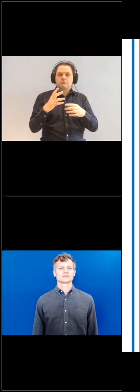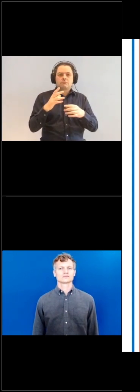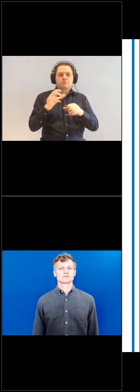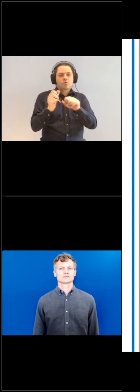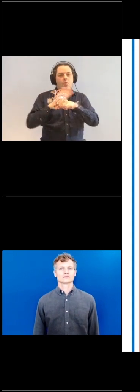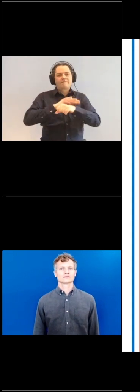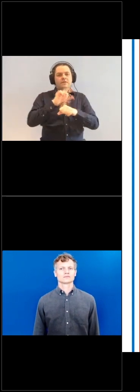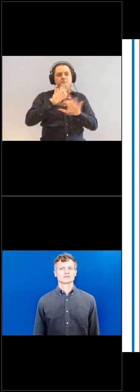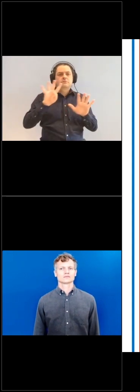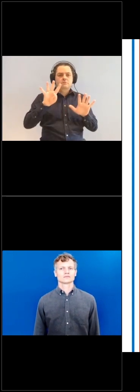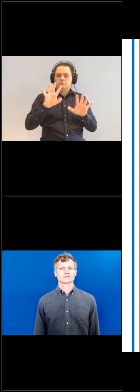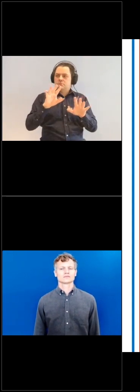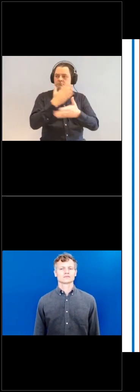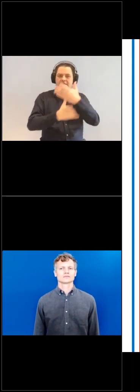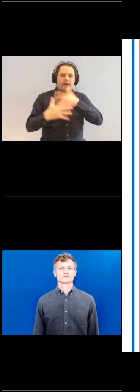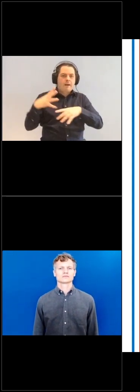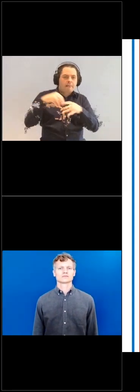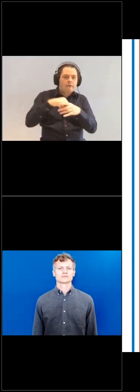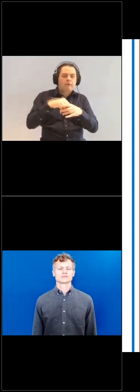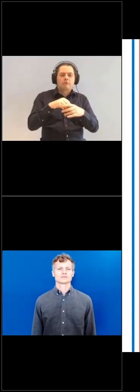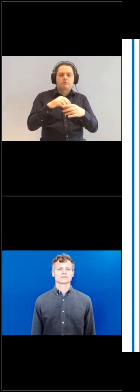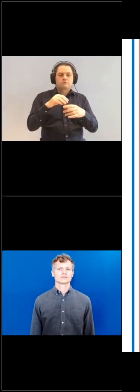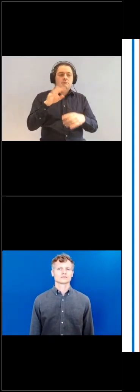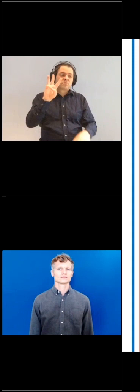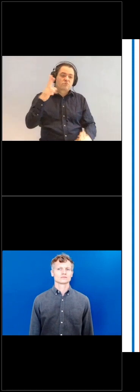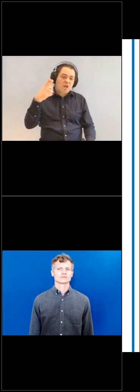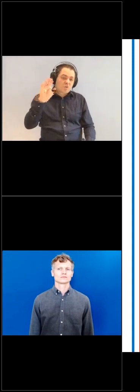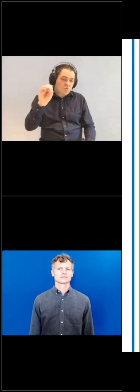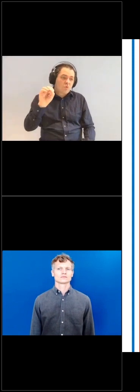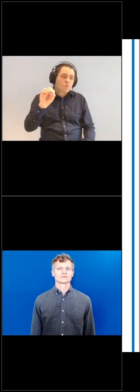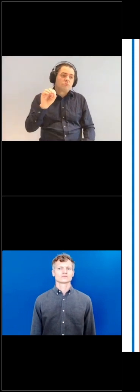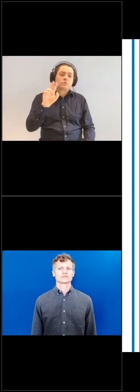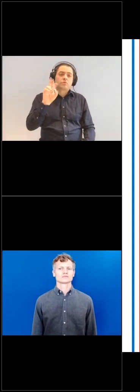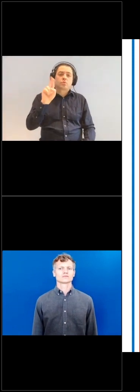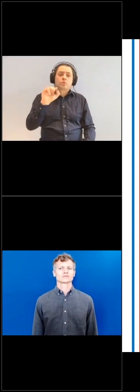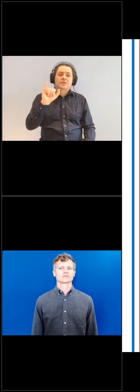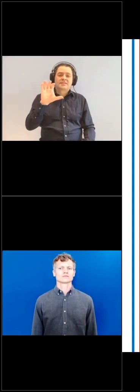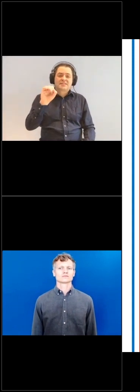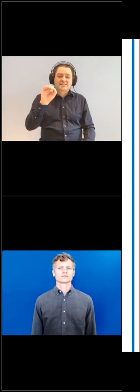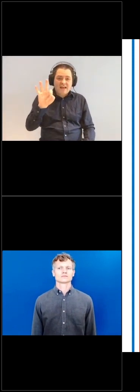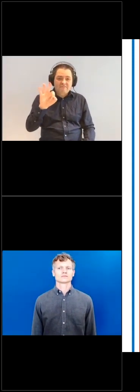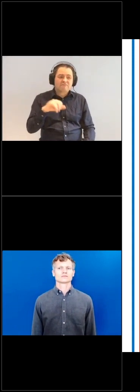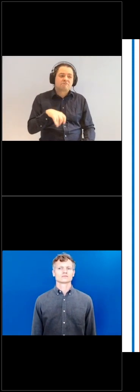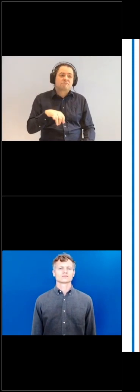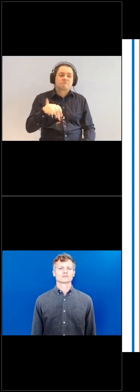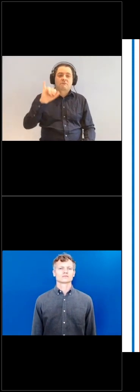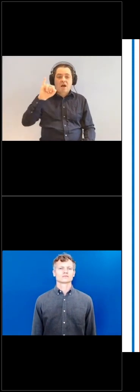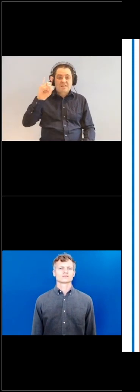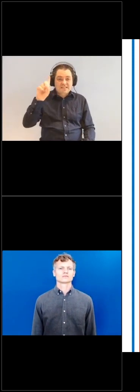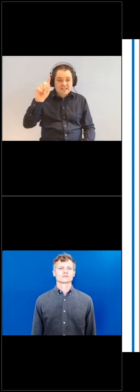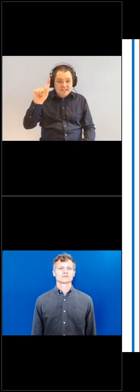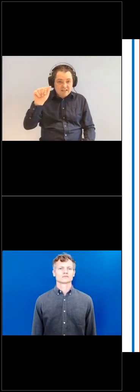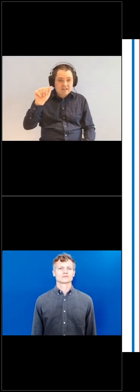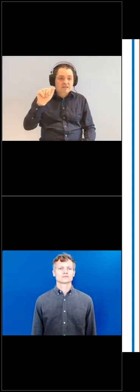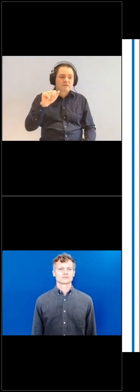including guidance from the World Health Organization, UNICEF, as well as International Disability Alliance. There's